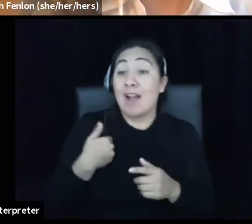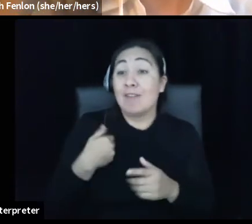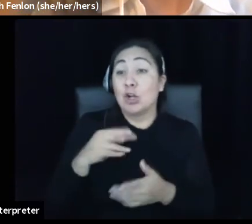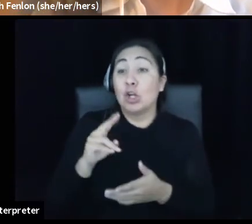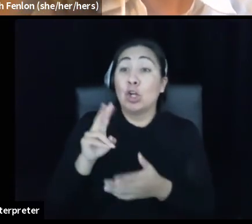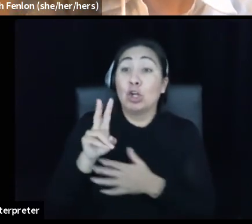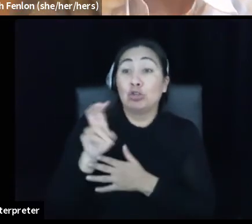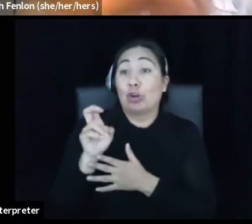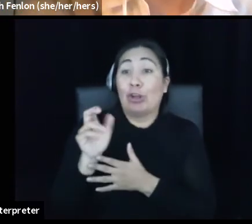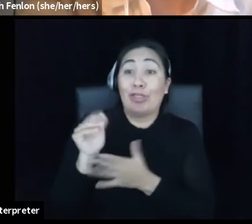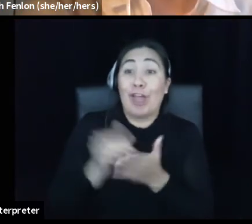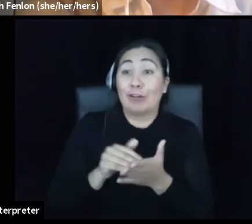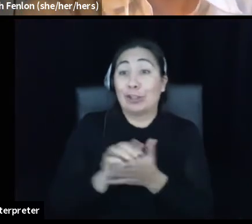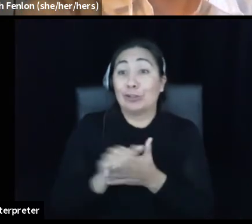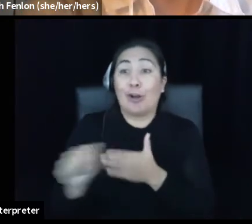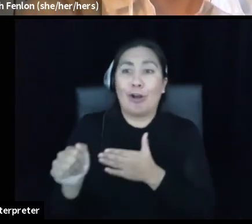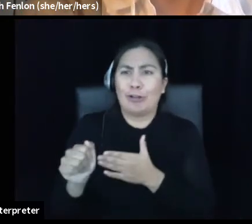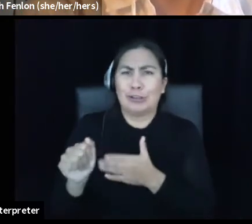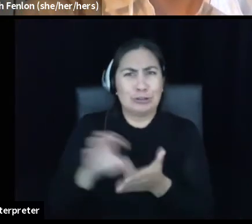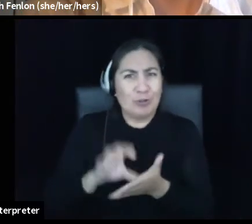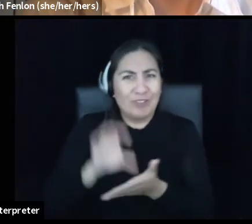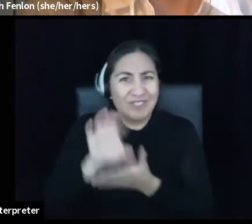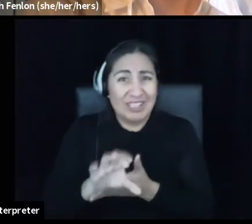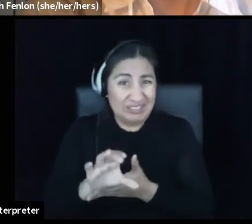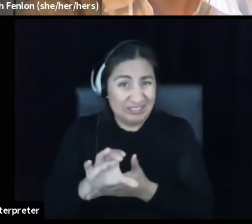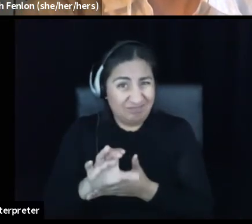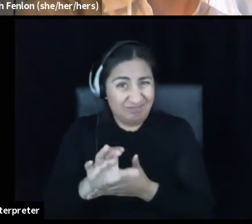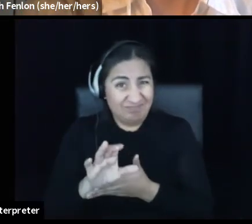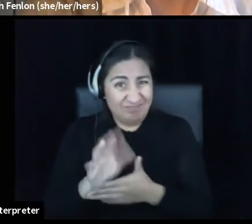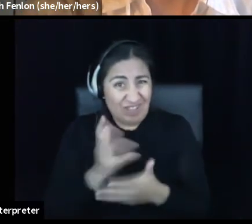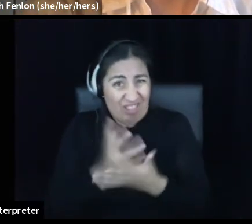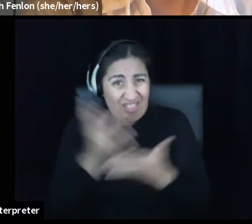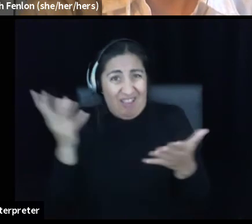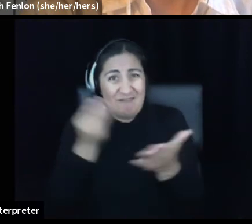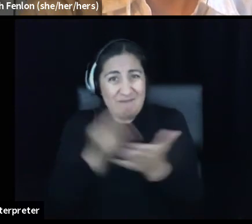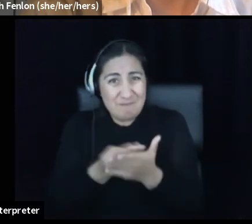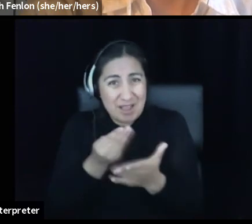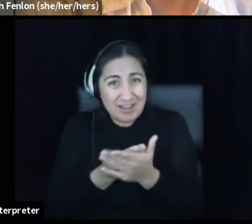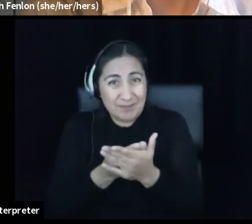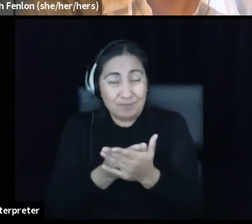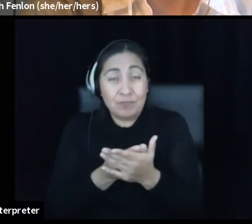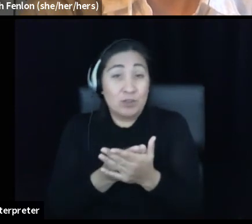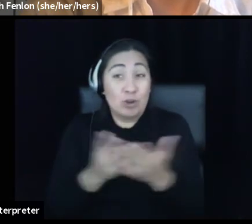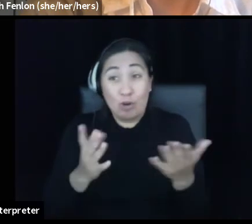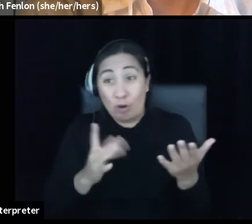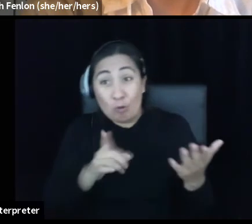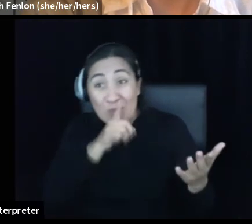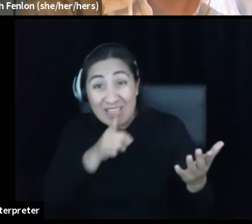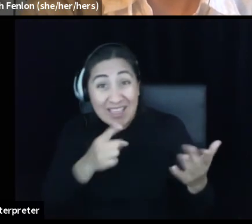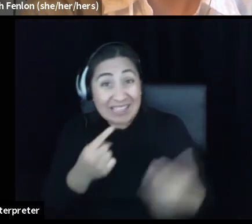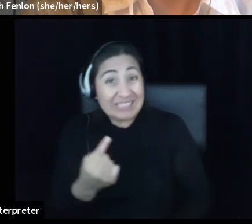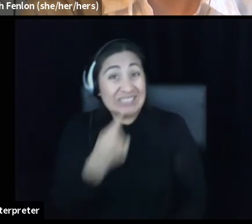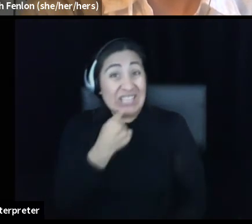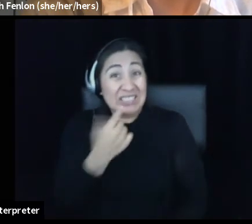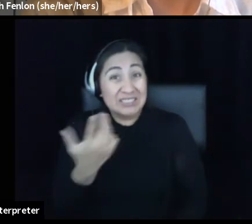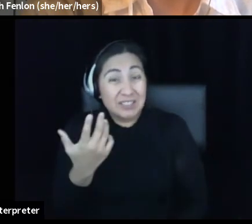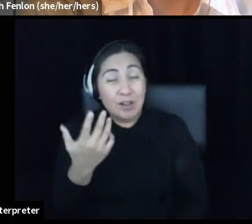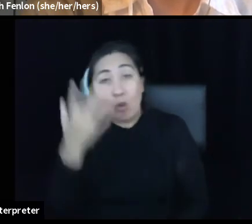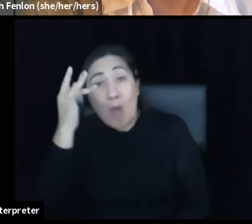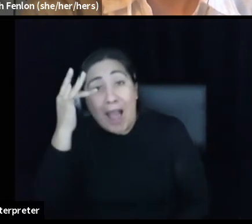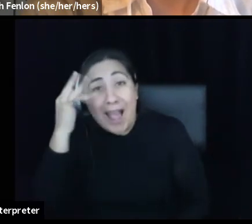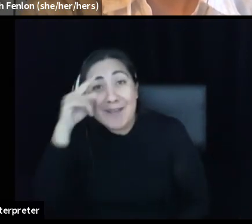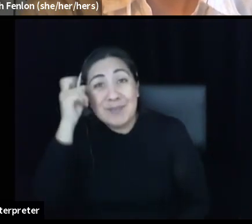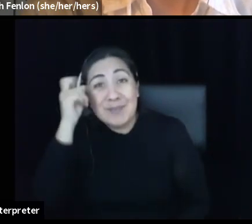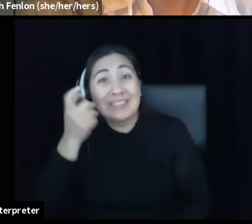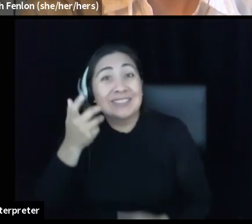or some, you know, significant amount of money. So it really sucks because to get